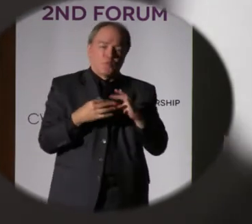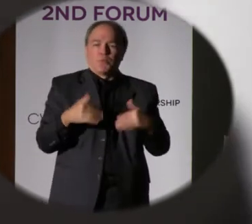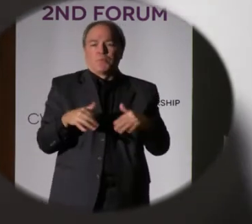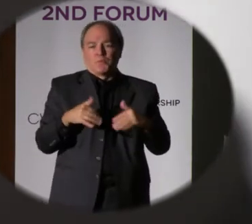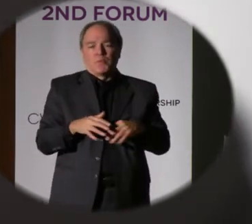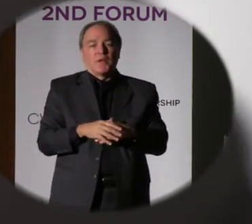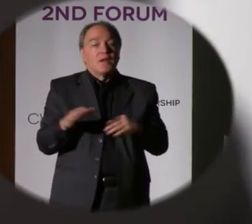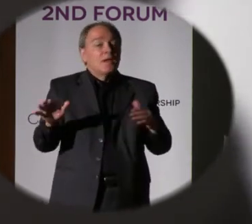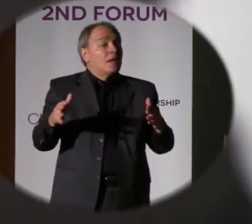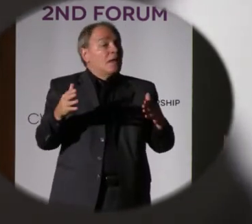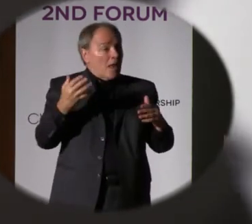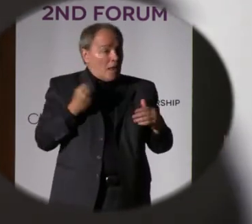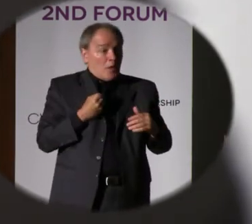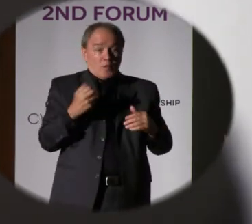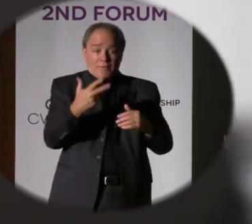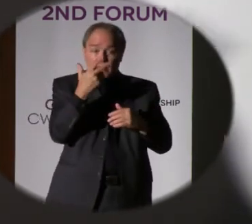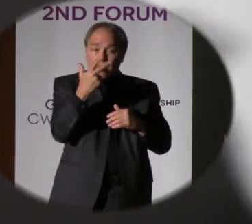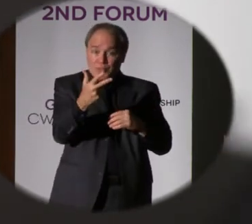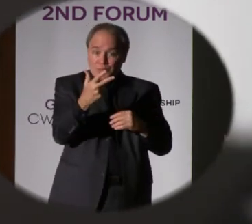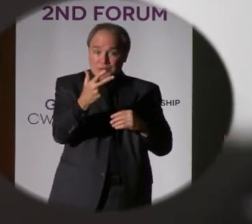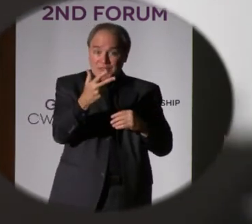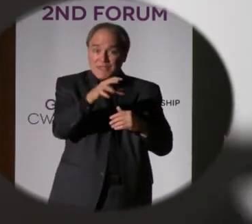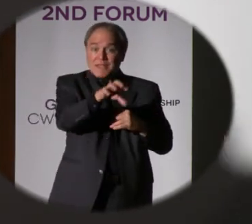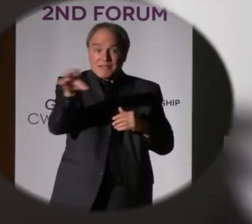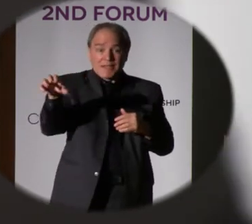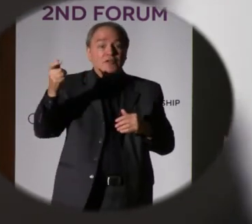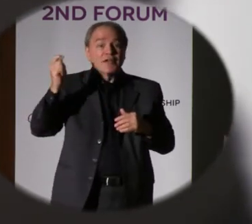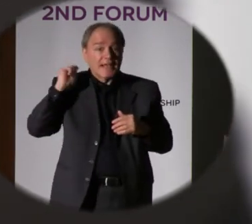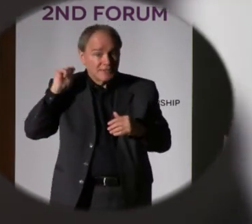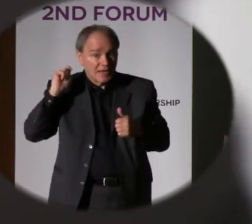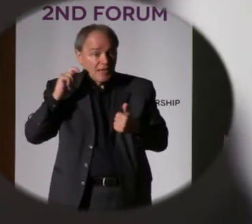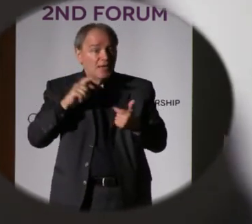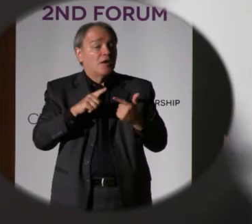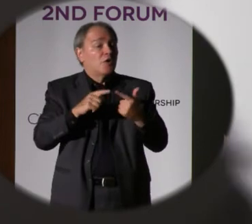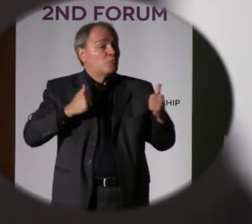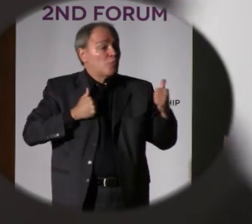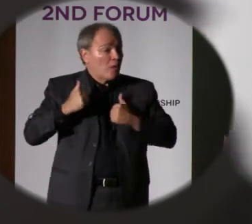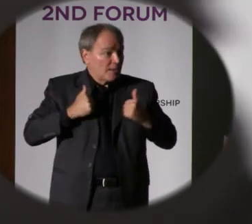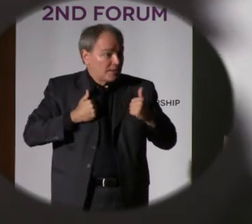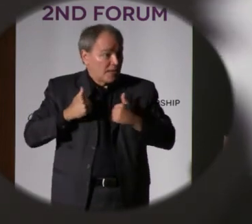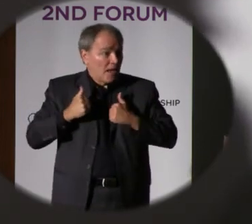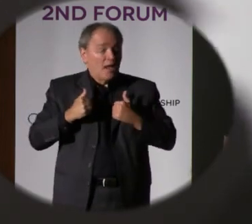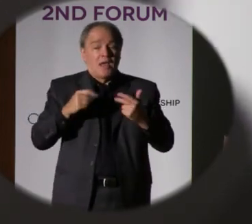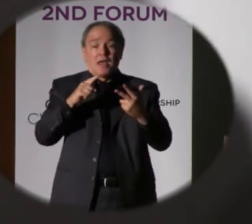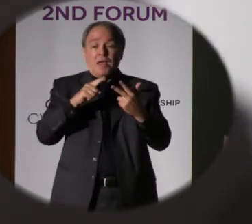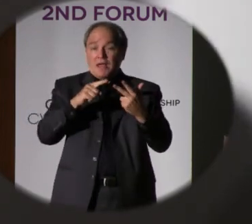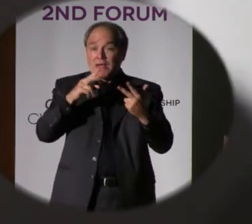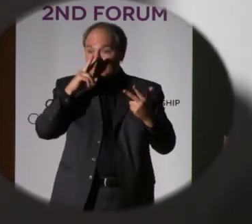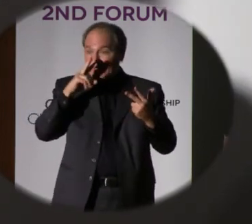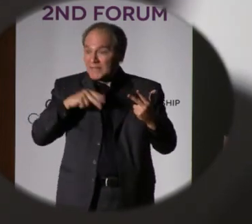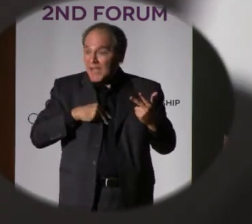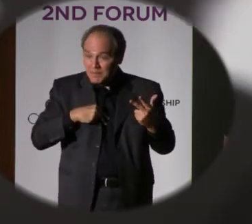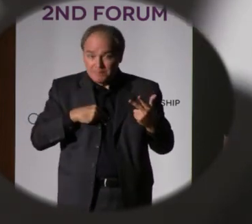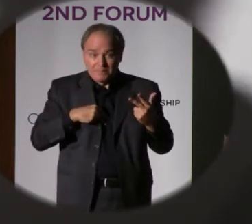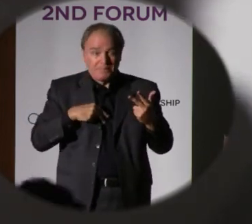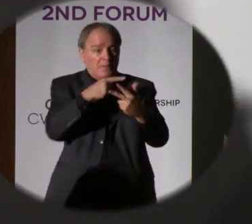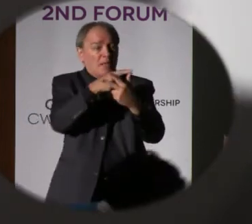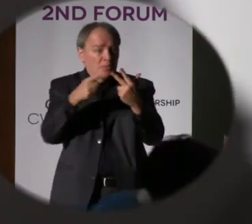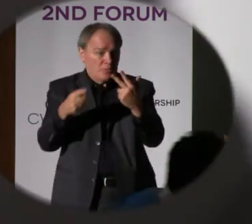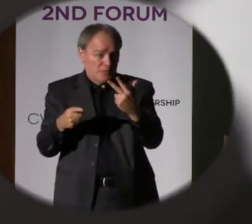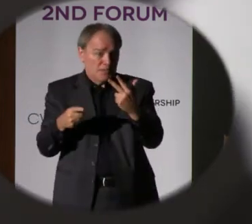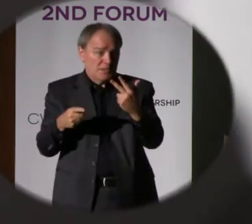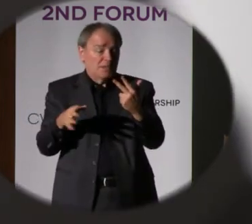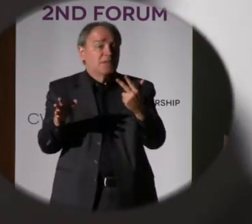3 countries, Kenya, Rwanda, and Vietnam, and to speak briefly about the partnerships. The